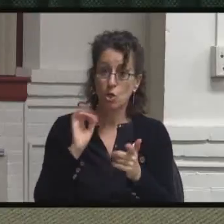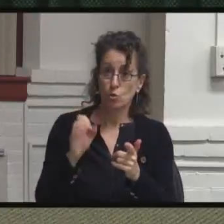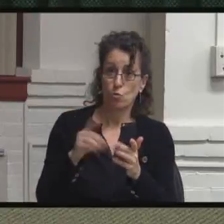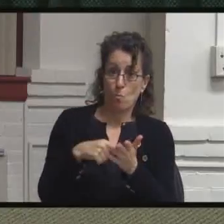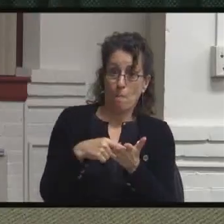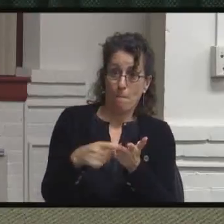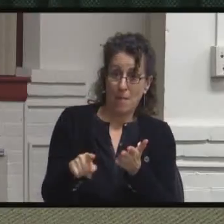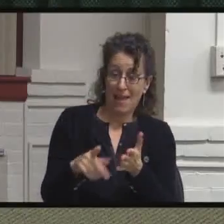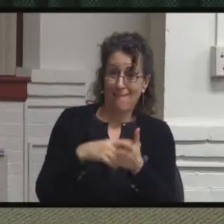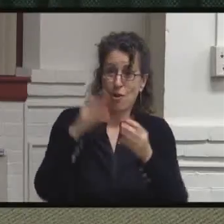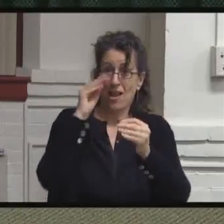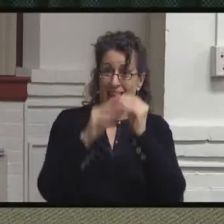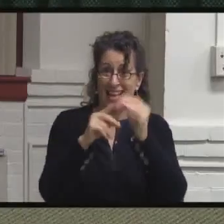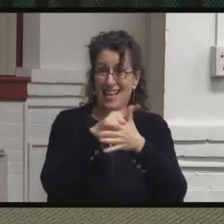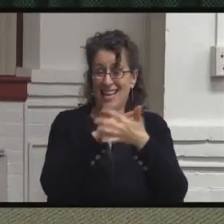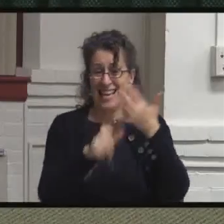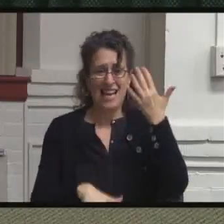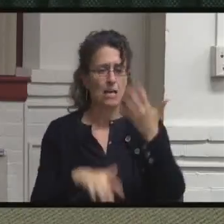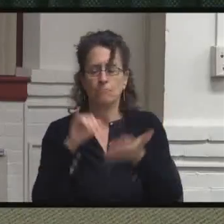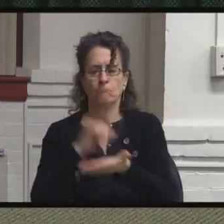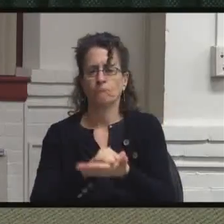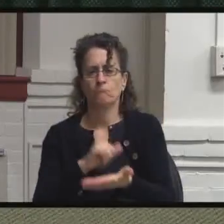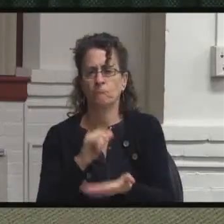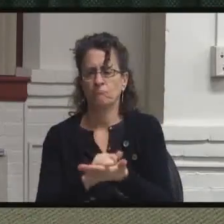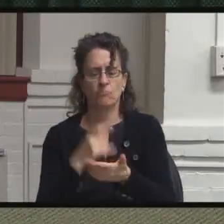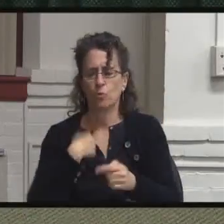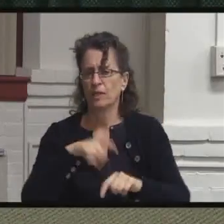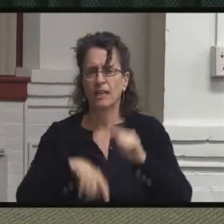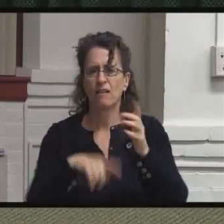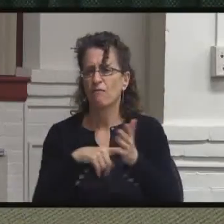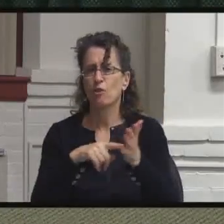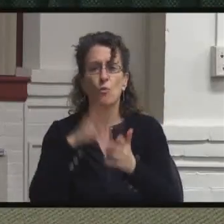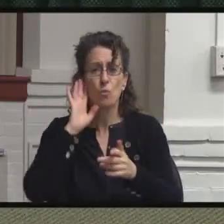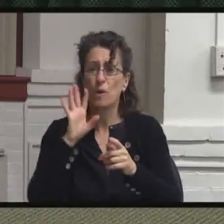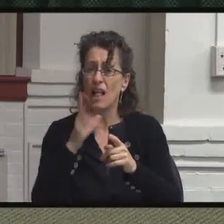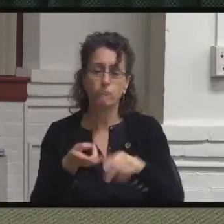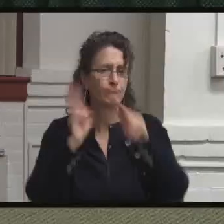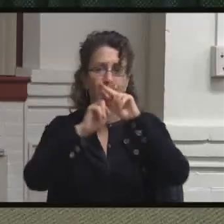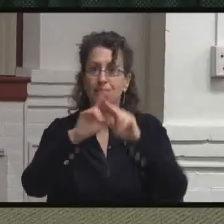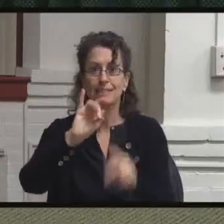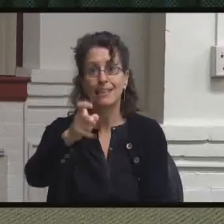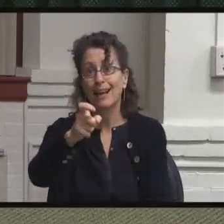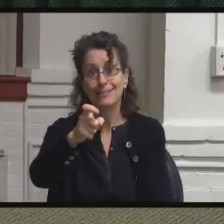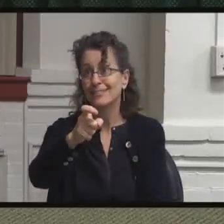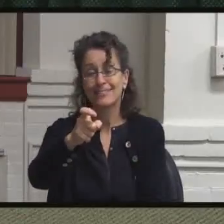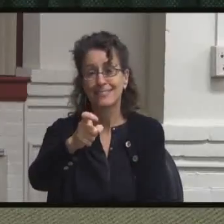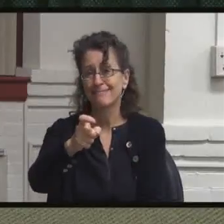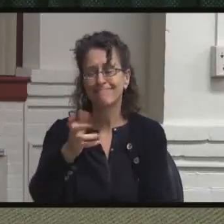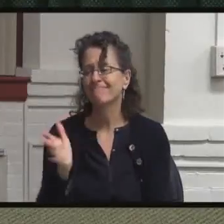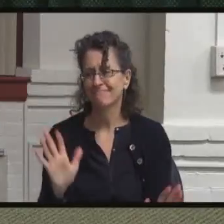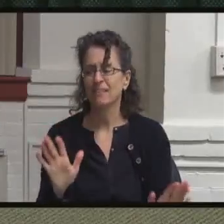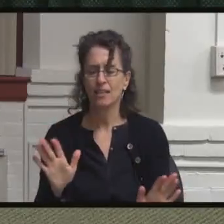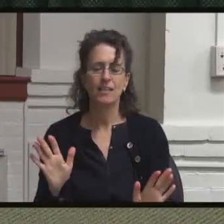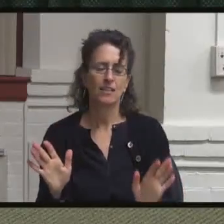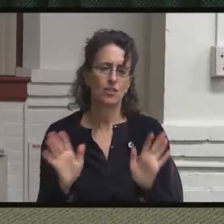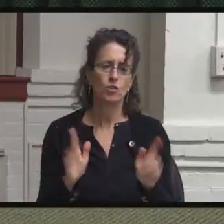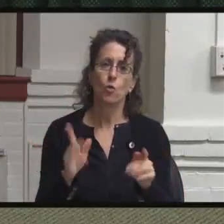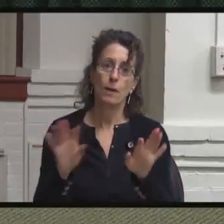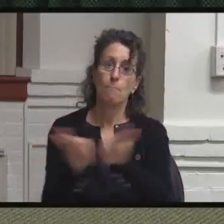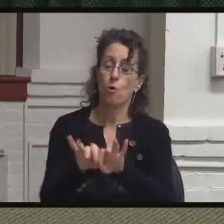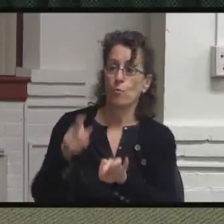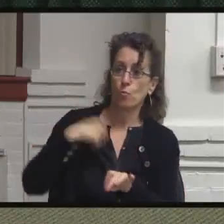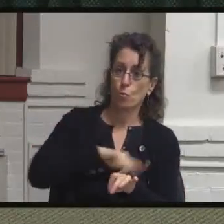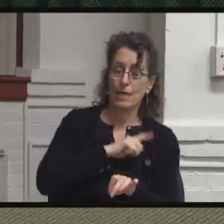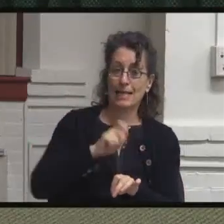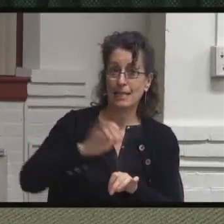there's pressure on the tax rate. But that's in no reflection on you people and the work we'll that you do. We'll have to prioritize when the time comes.